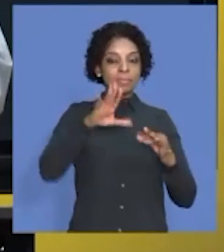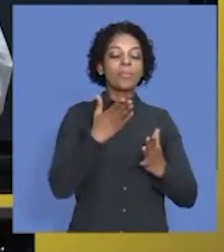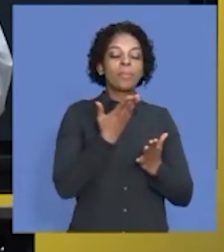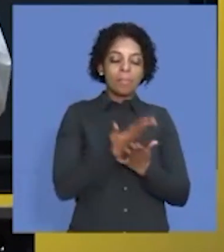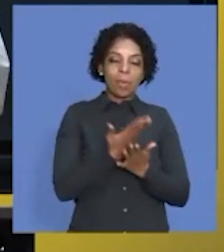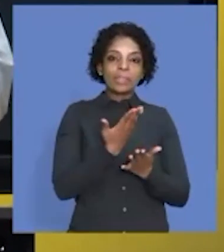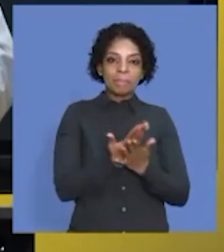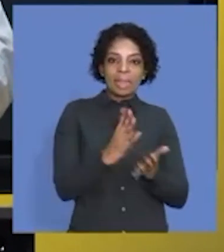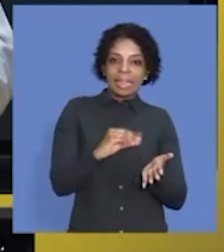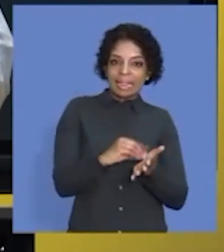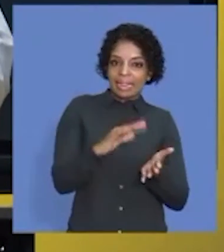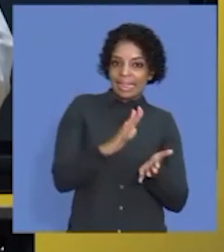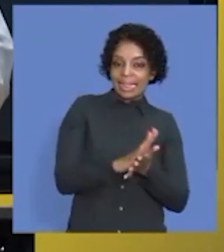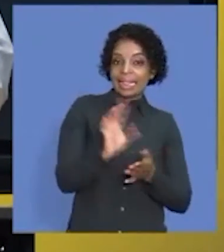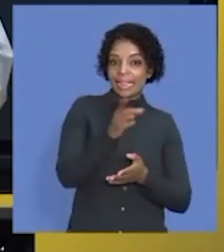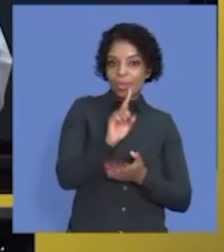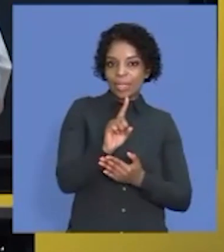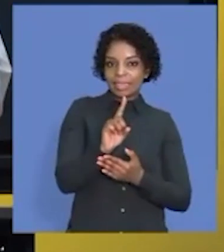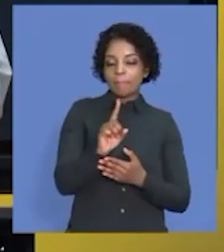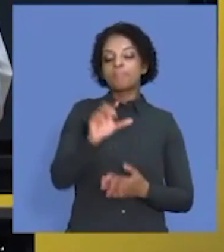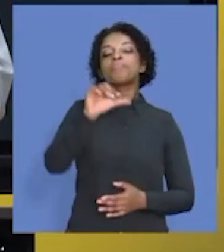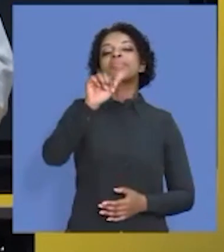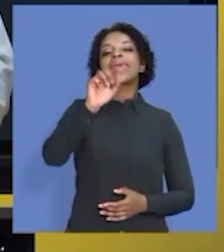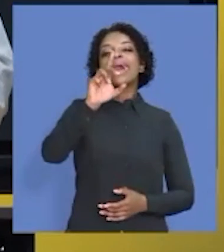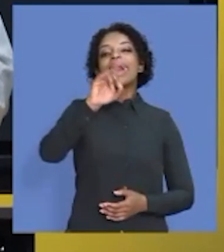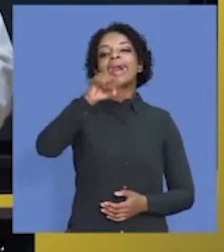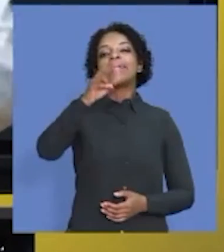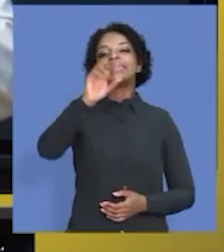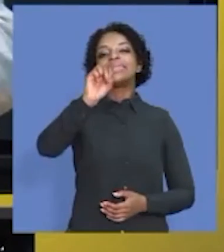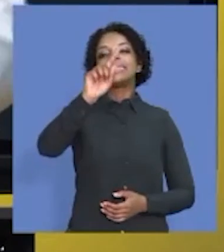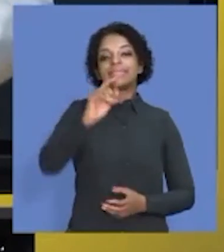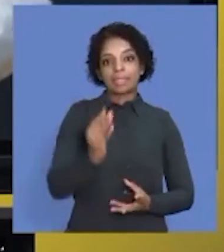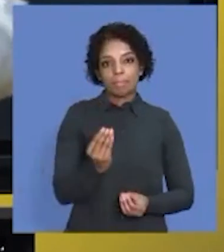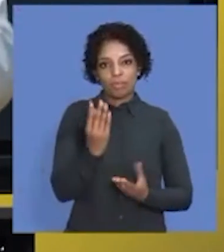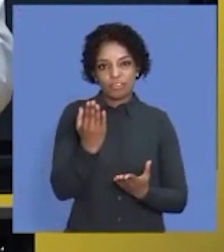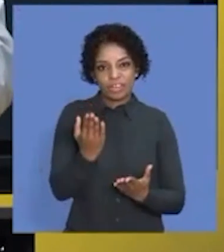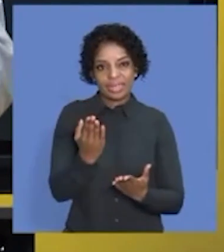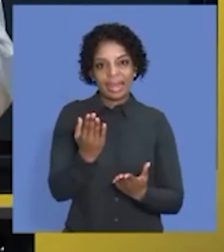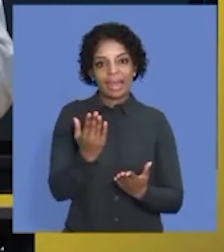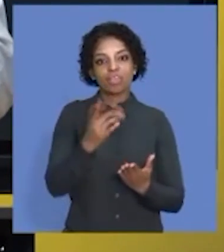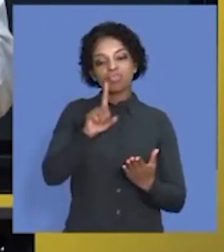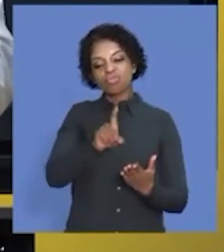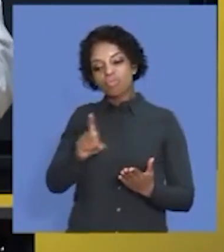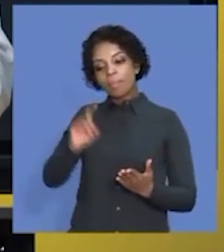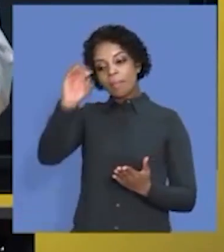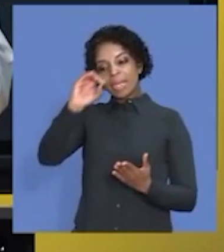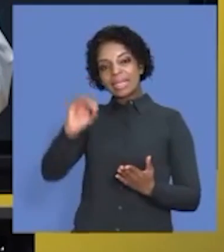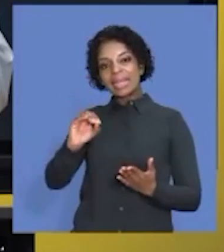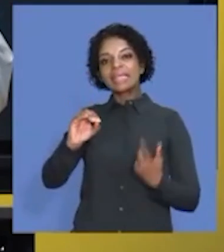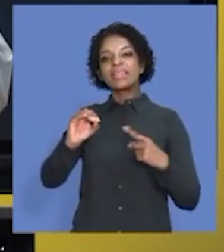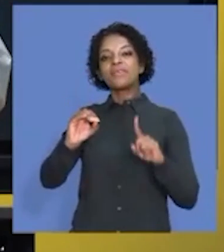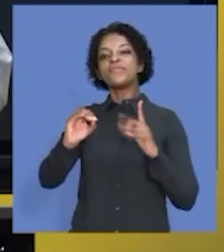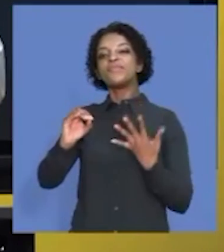question that says, adjust the provision for bad debts to a percentage of your